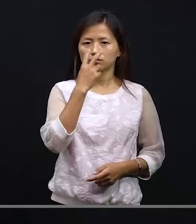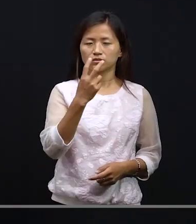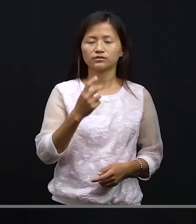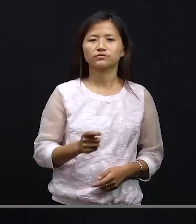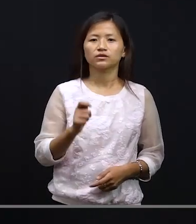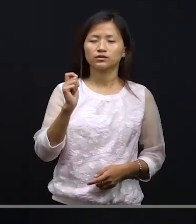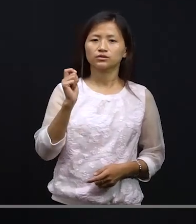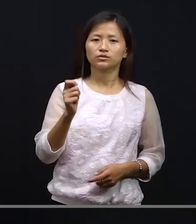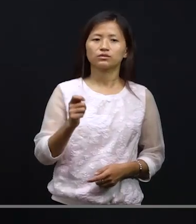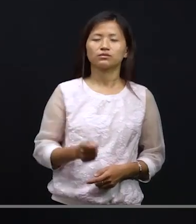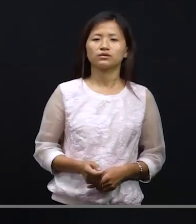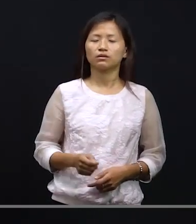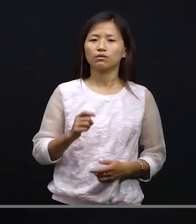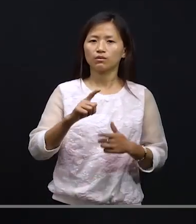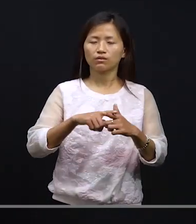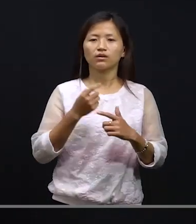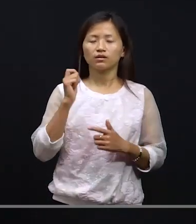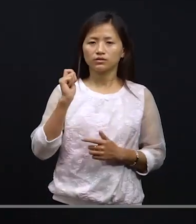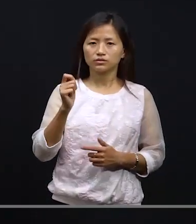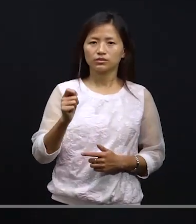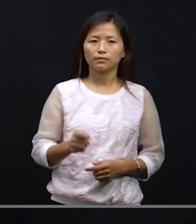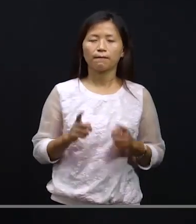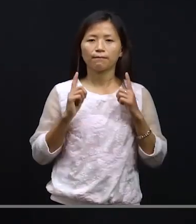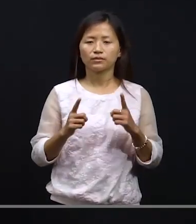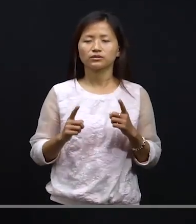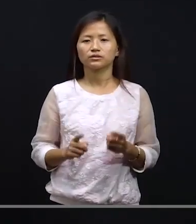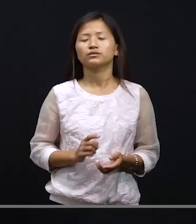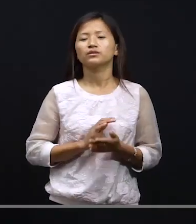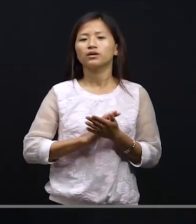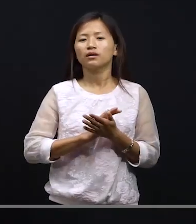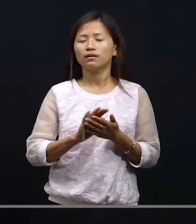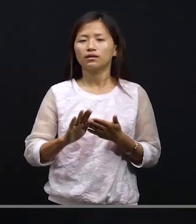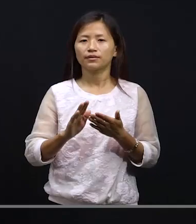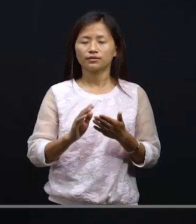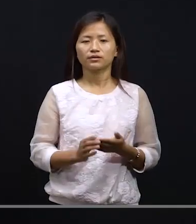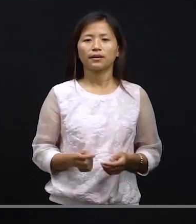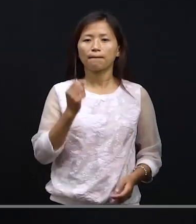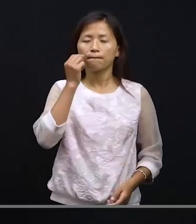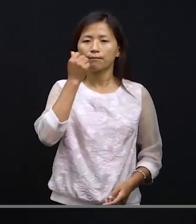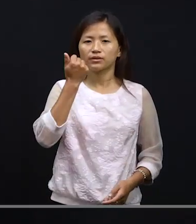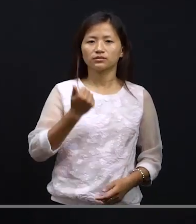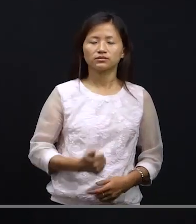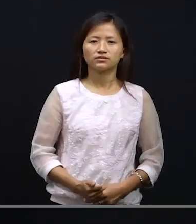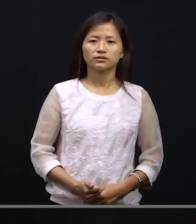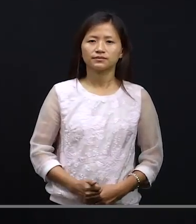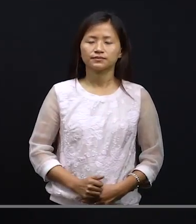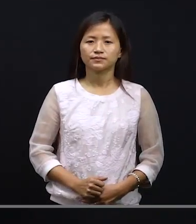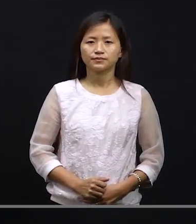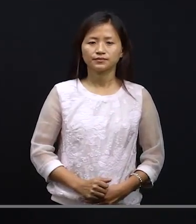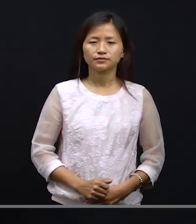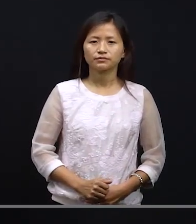this little child said that he would hire the man, the narrator, and that was with